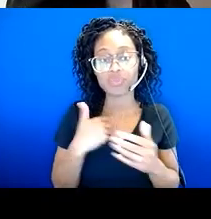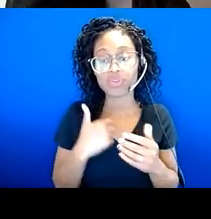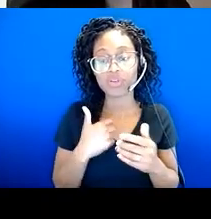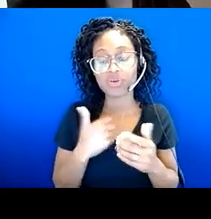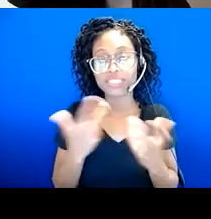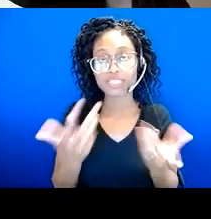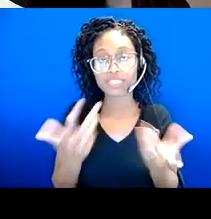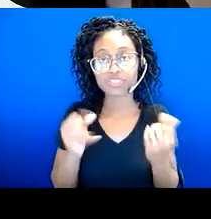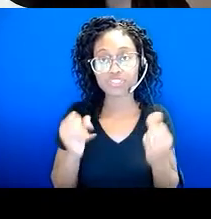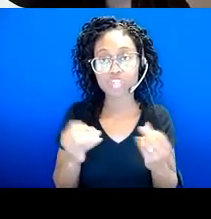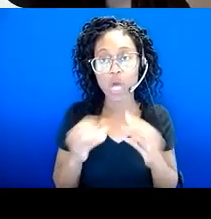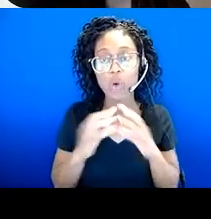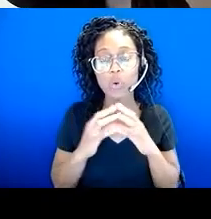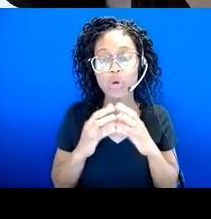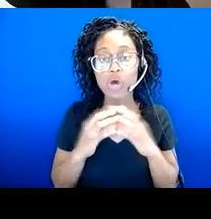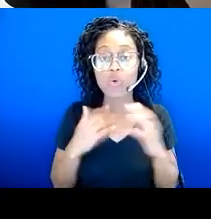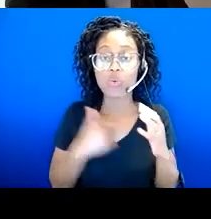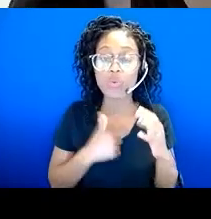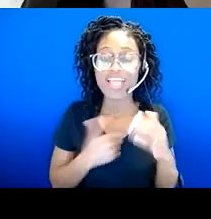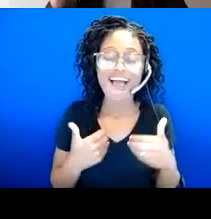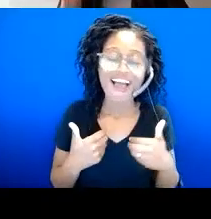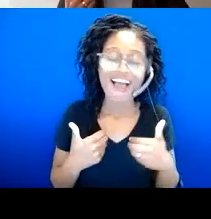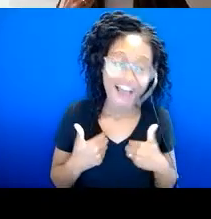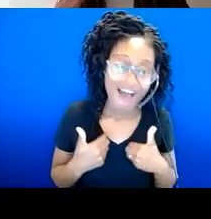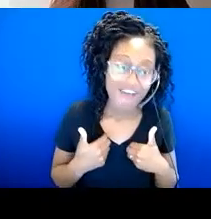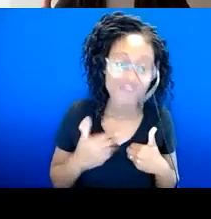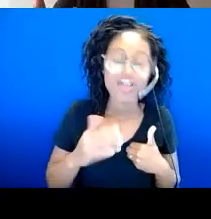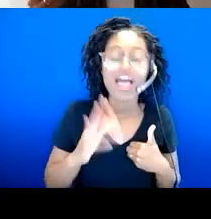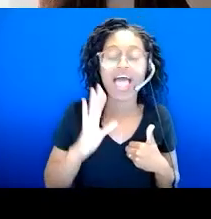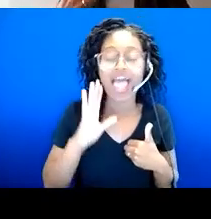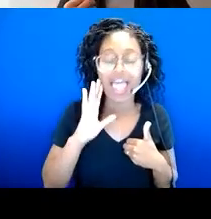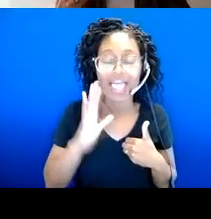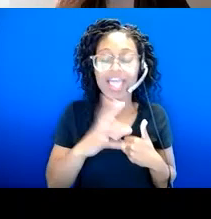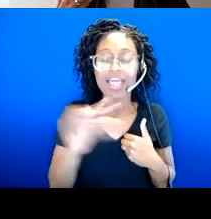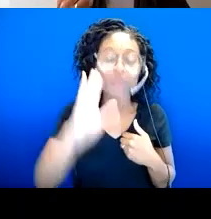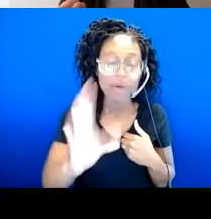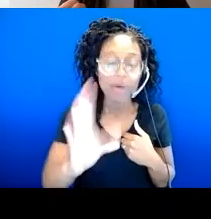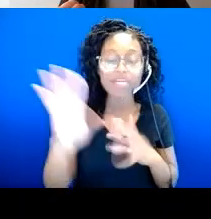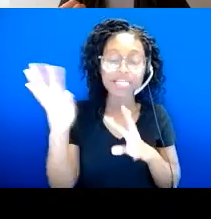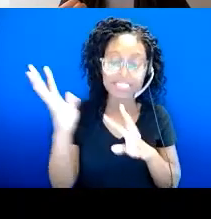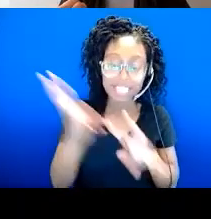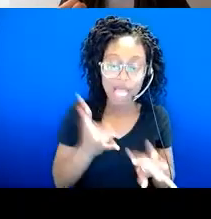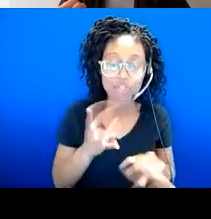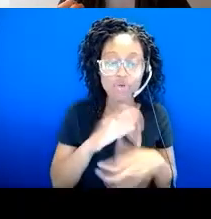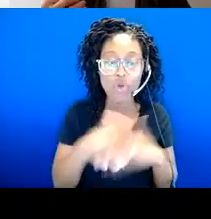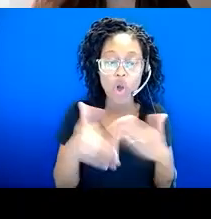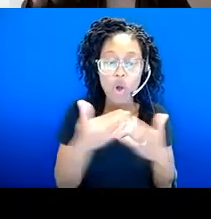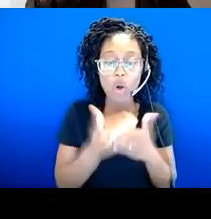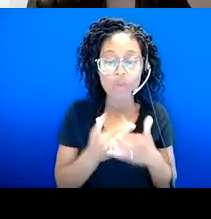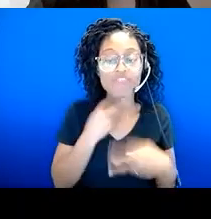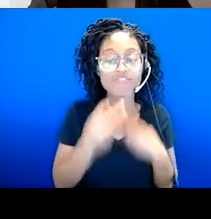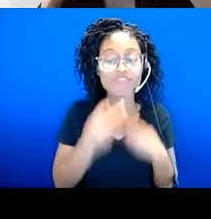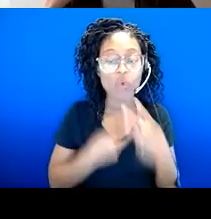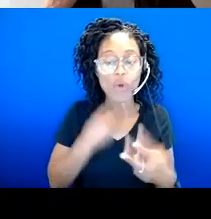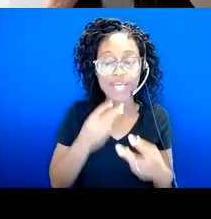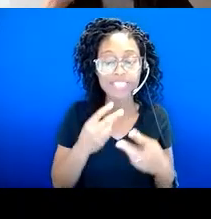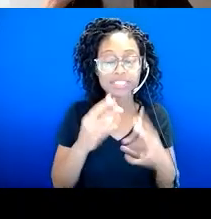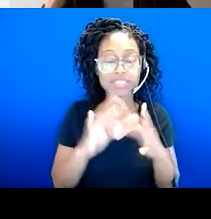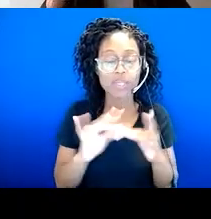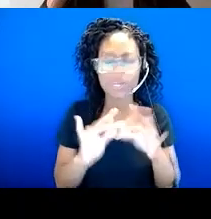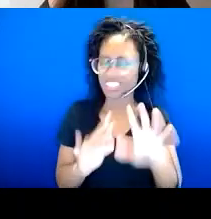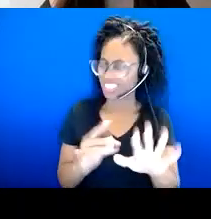have and will be downloading all of the voice narration. I'm sorry,